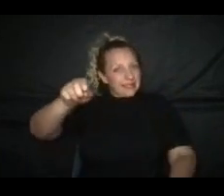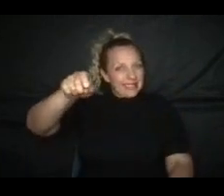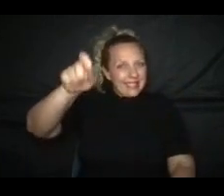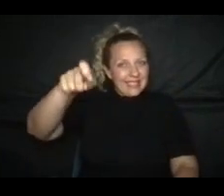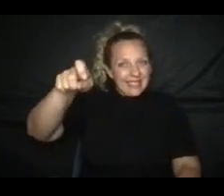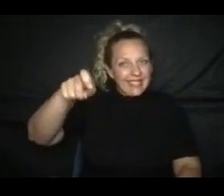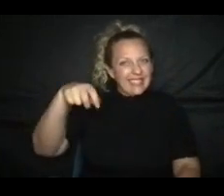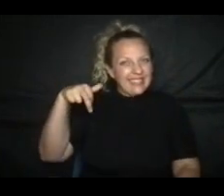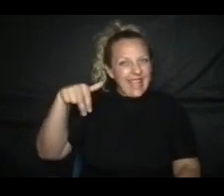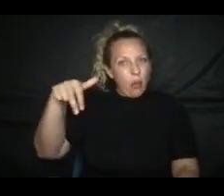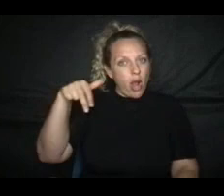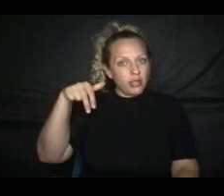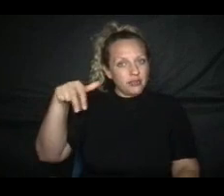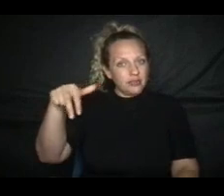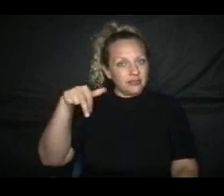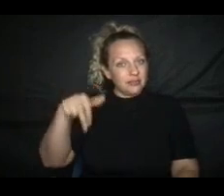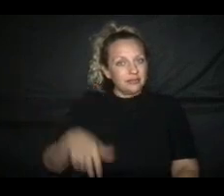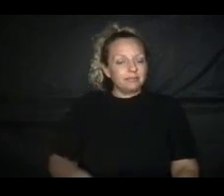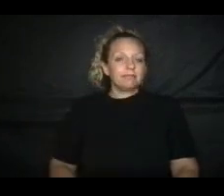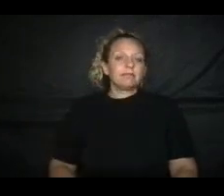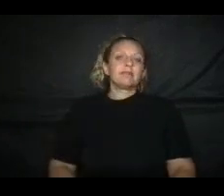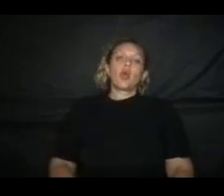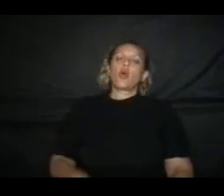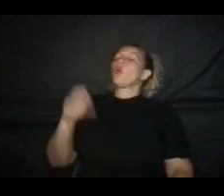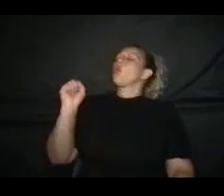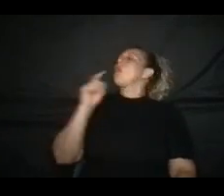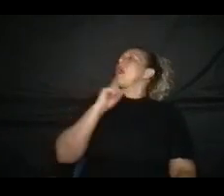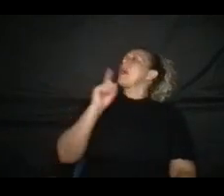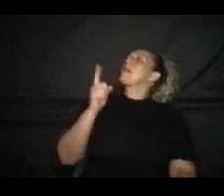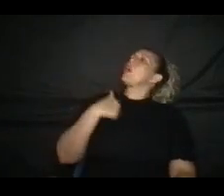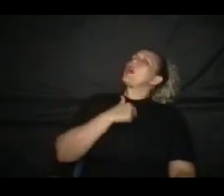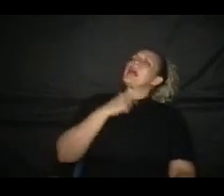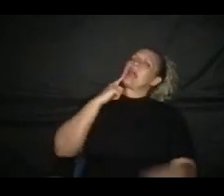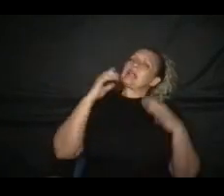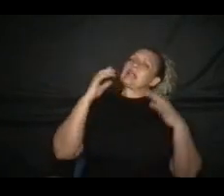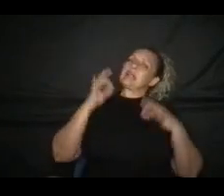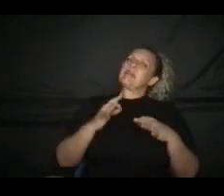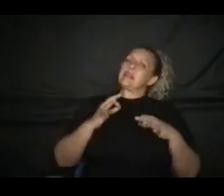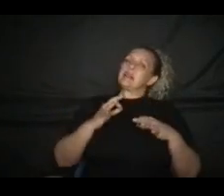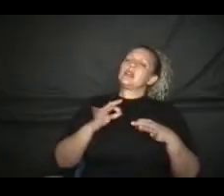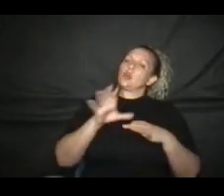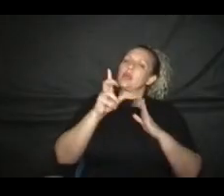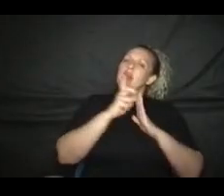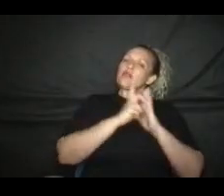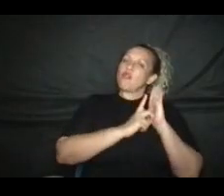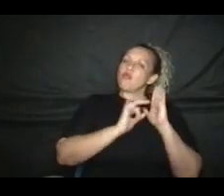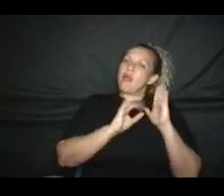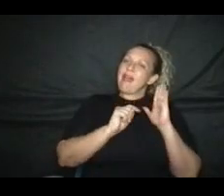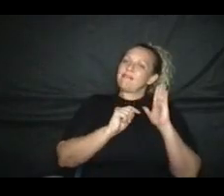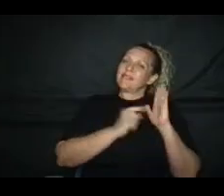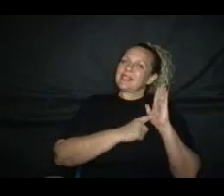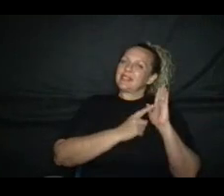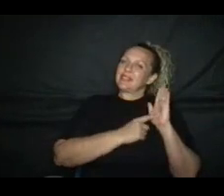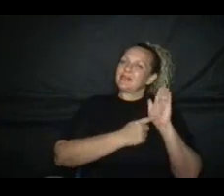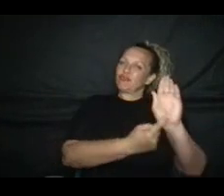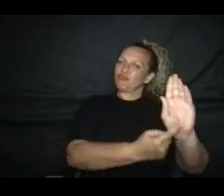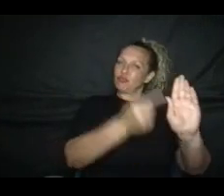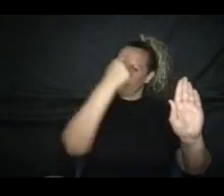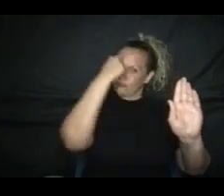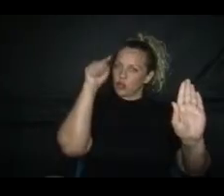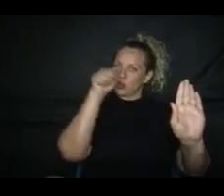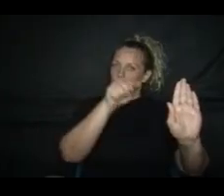sidewalks. Absolutely, and we can definitely get that to you. It is in draft form, and